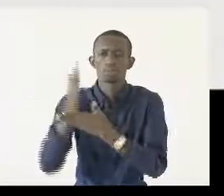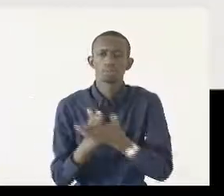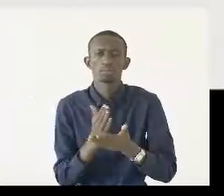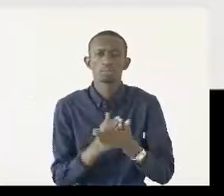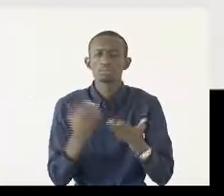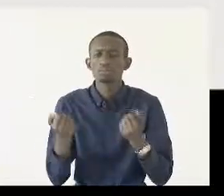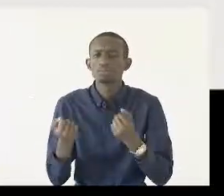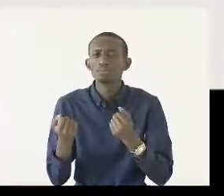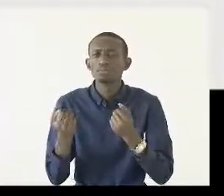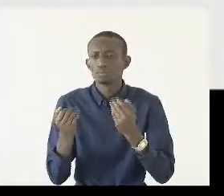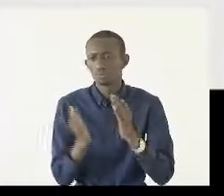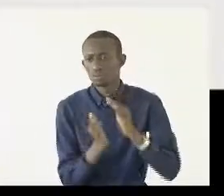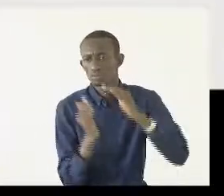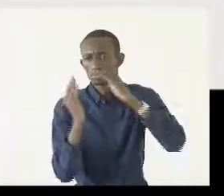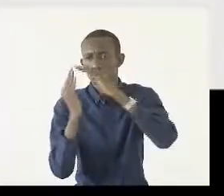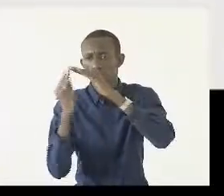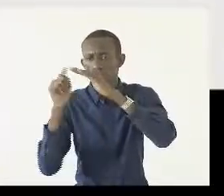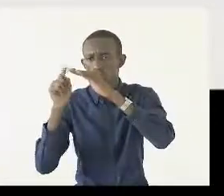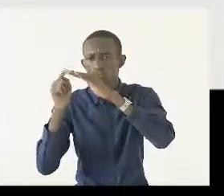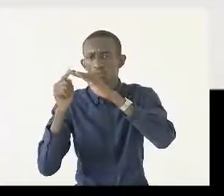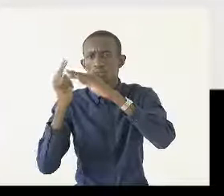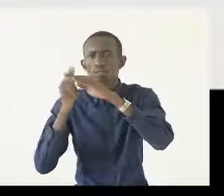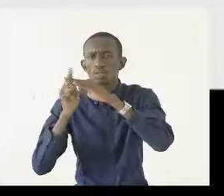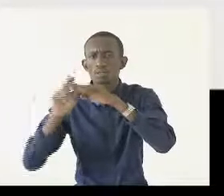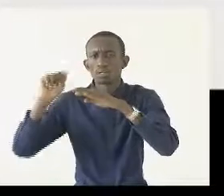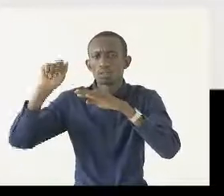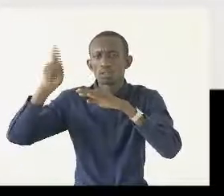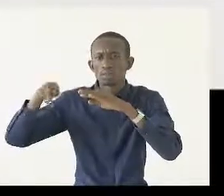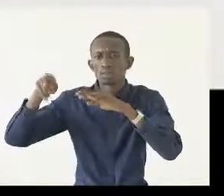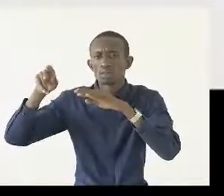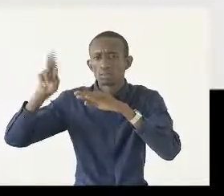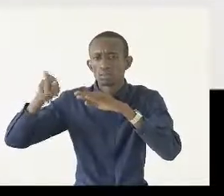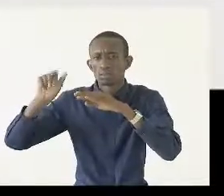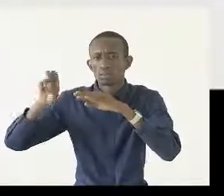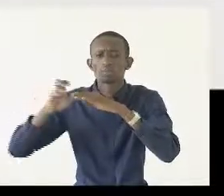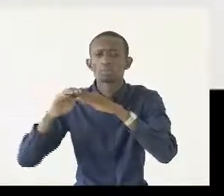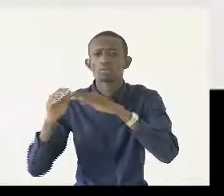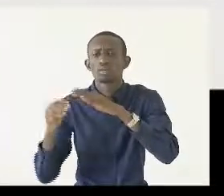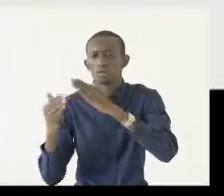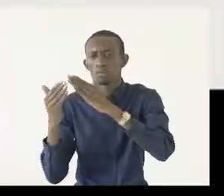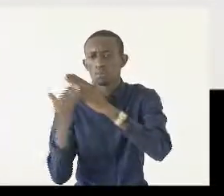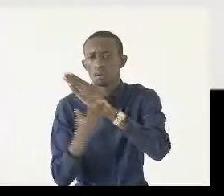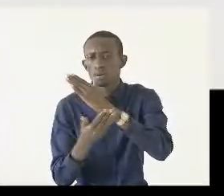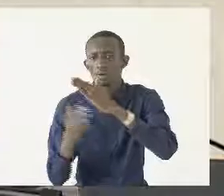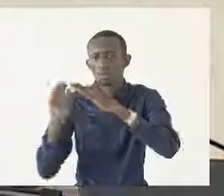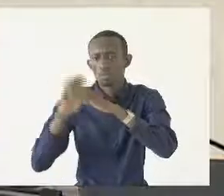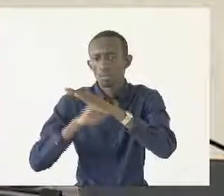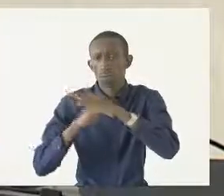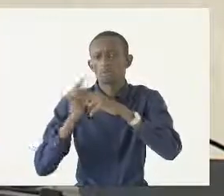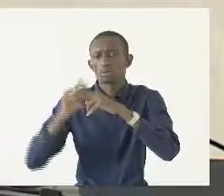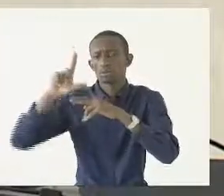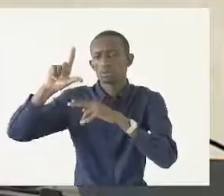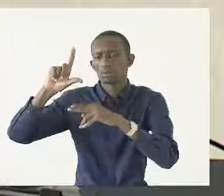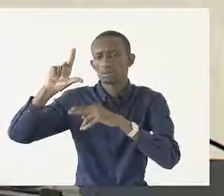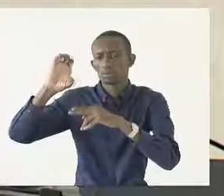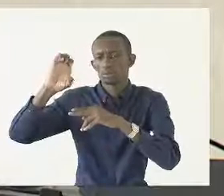tip, or what we call the apex. It has the leaf margin. This leaf margin can be toothed, it